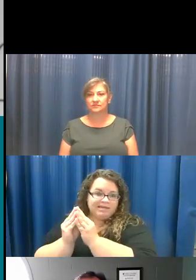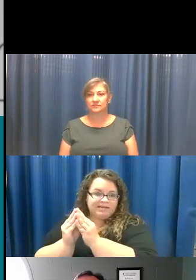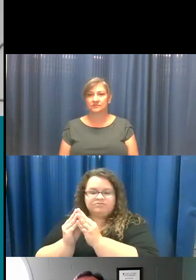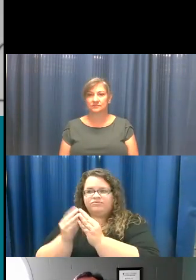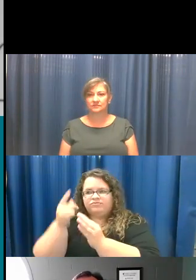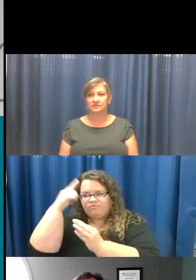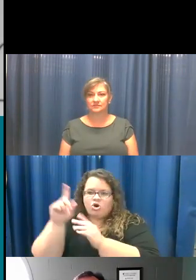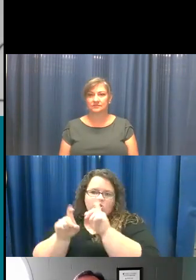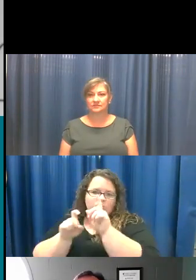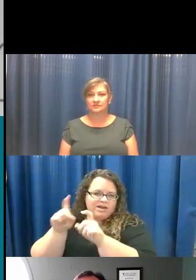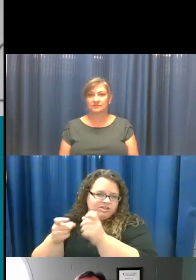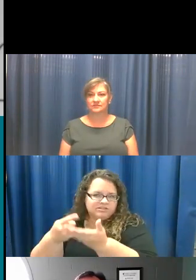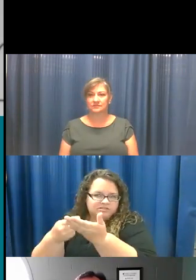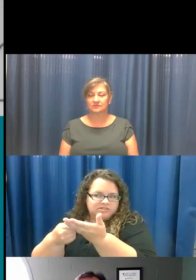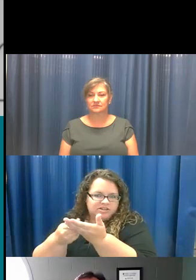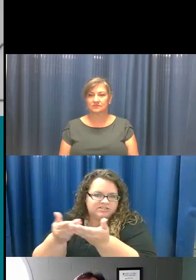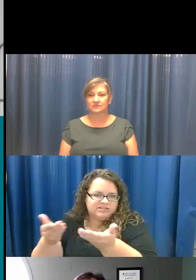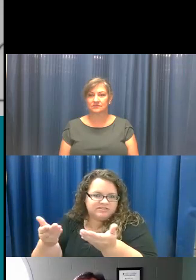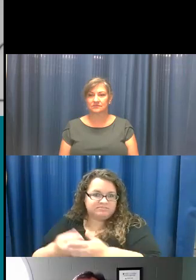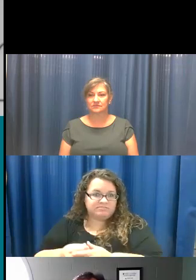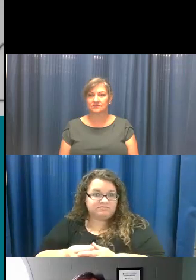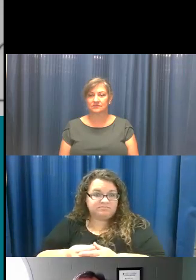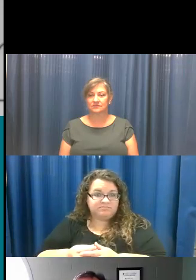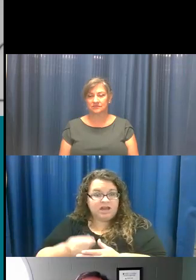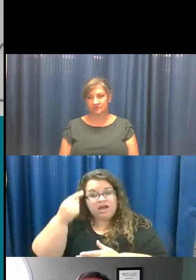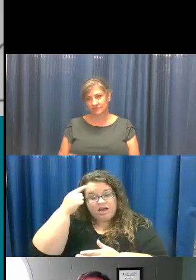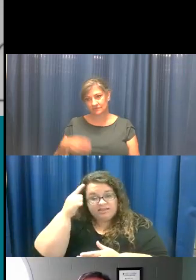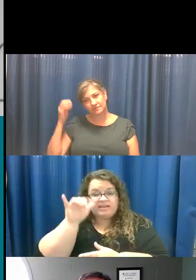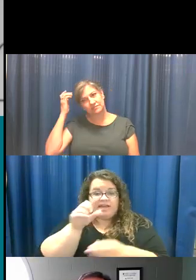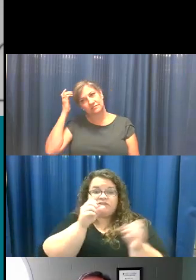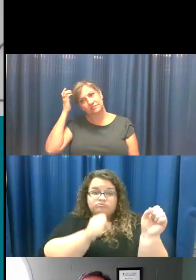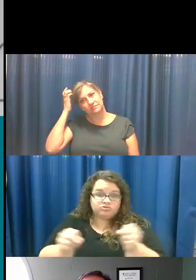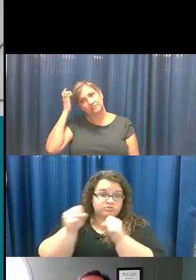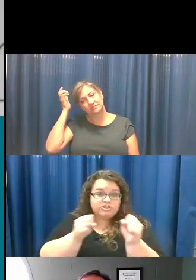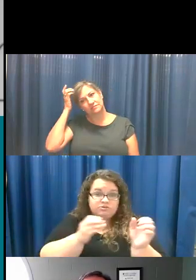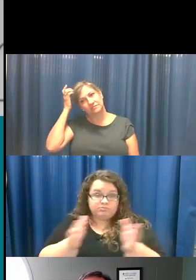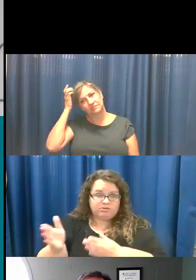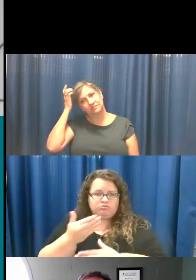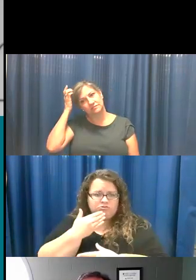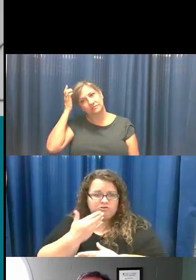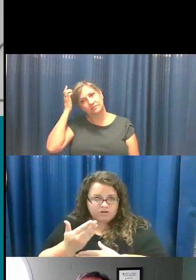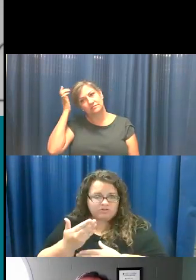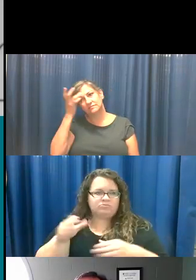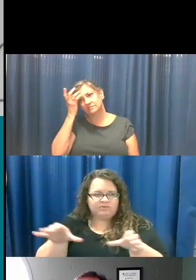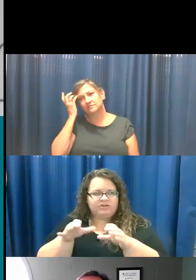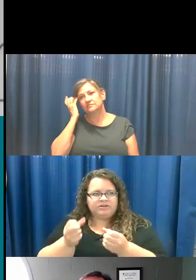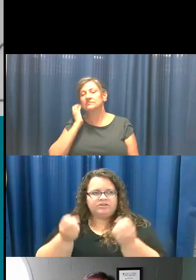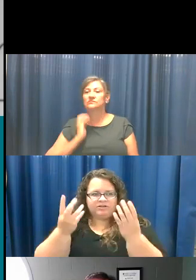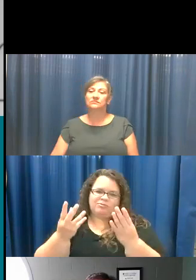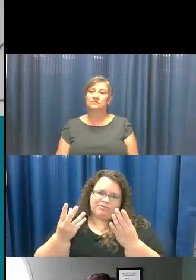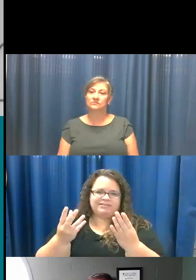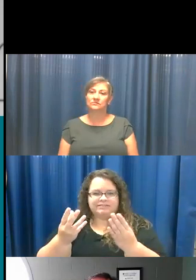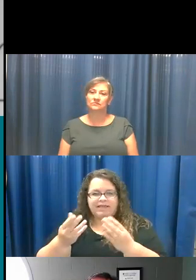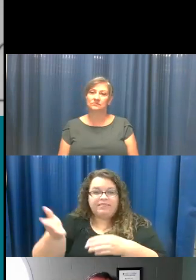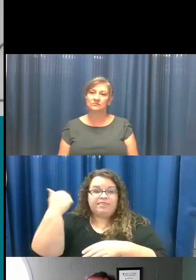I think we did a lot of good with that strategic plan. And I think in the last 18 months, since COVID hit,